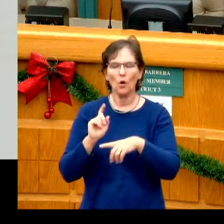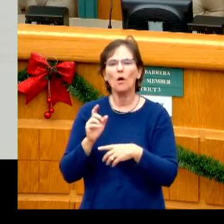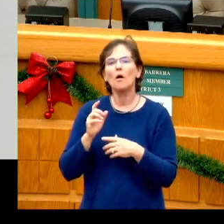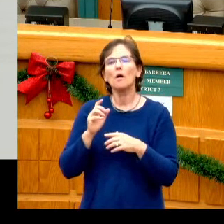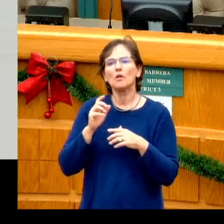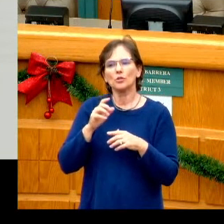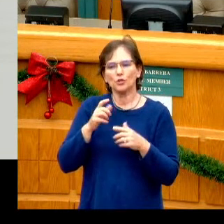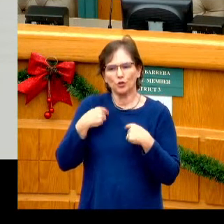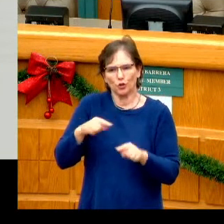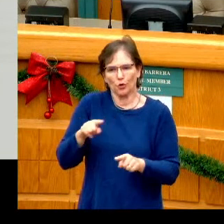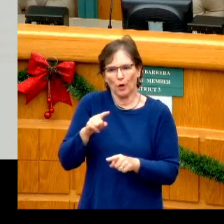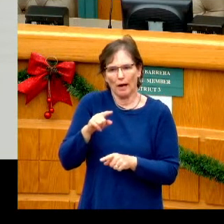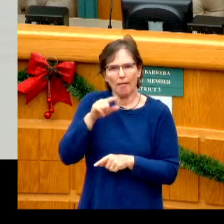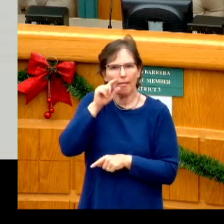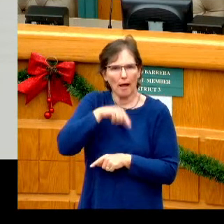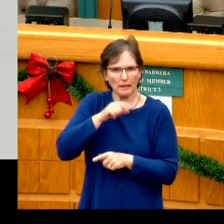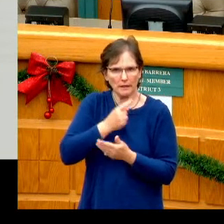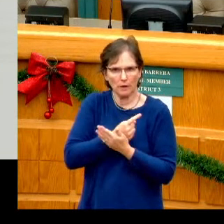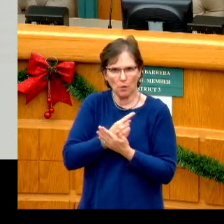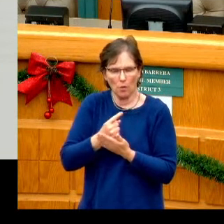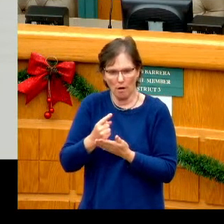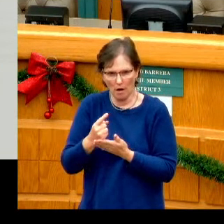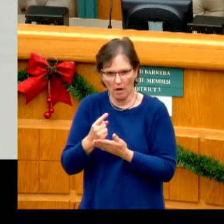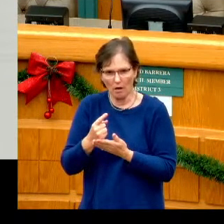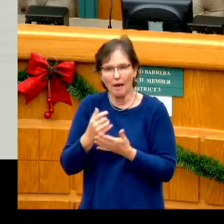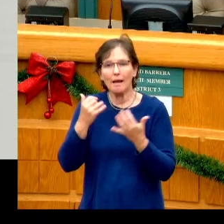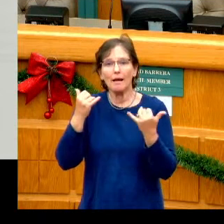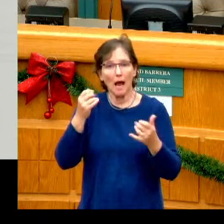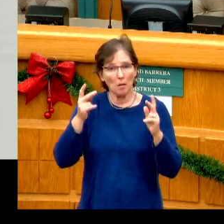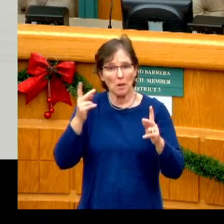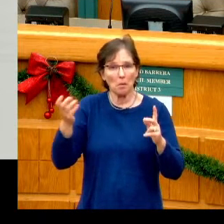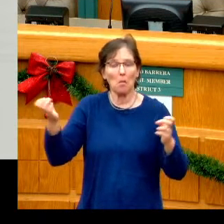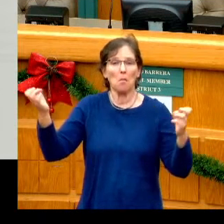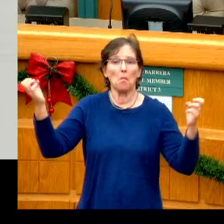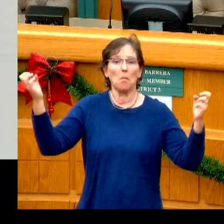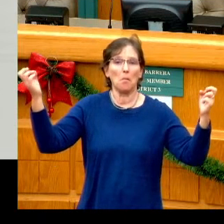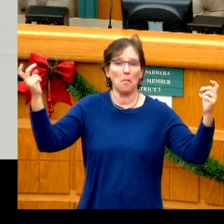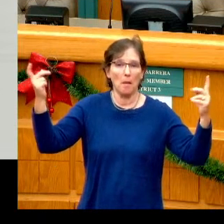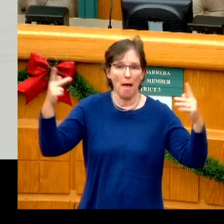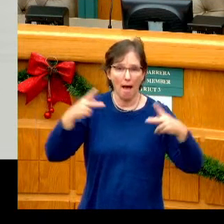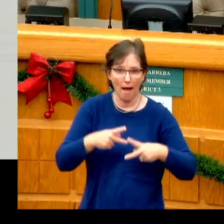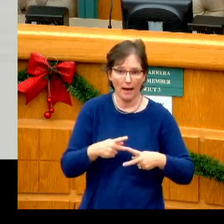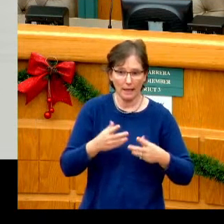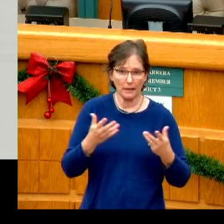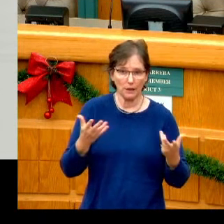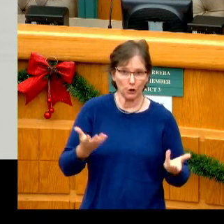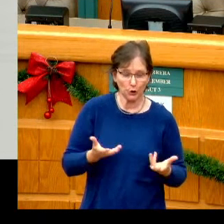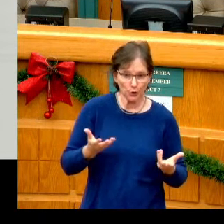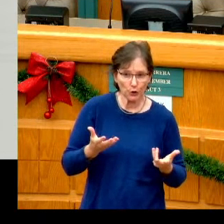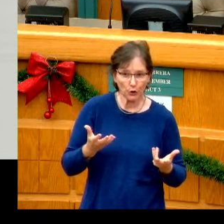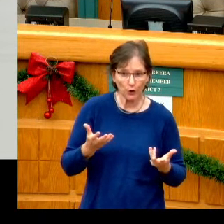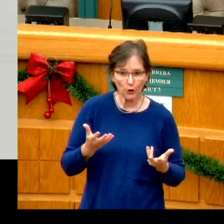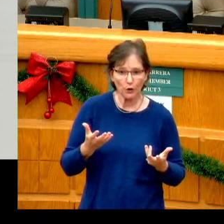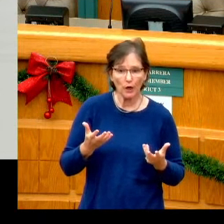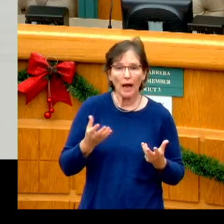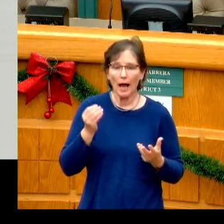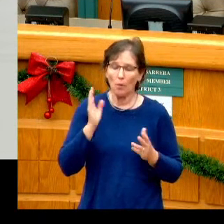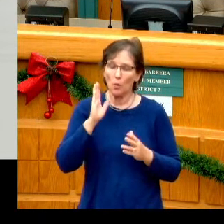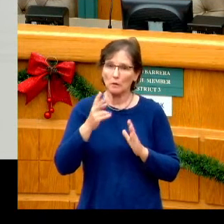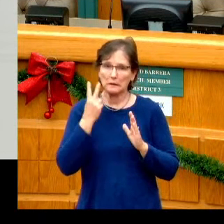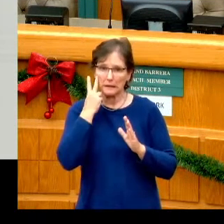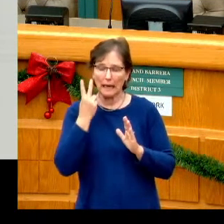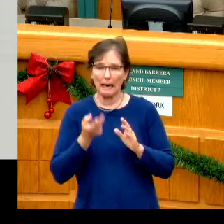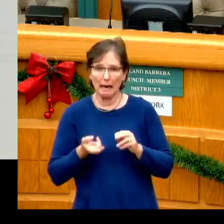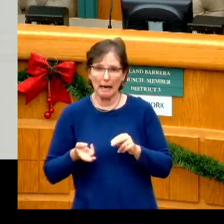we want to be aware of. This is a 29% increase over the previous week, so we did see that increased